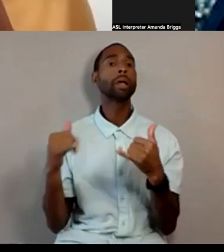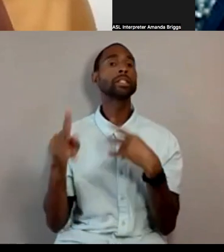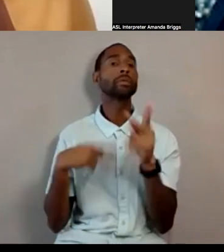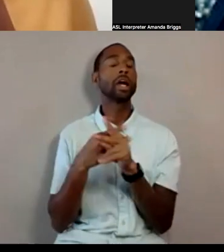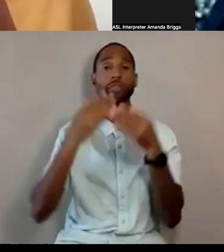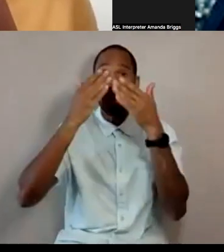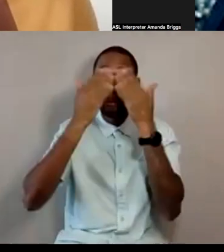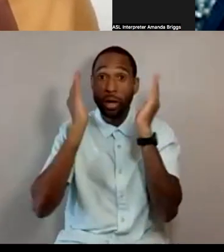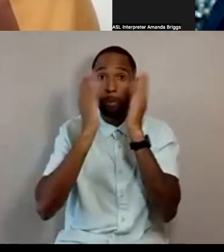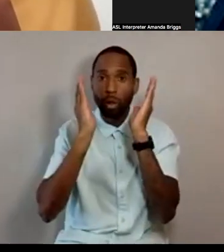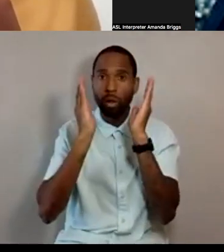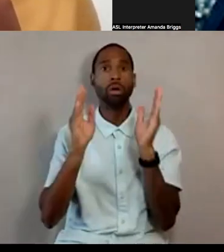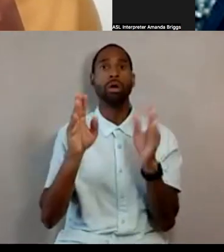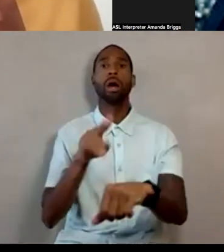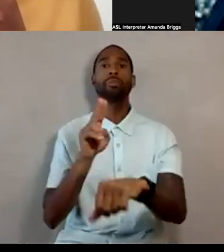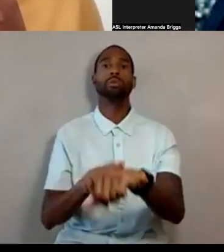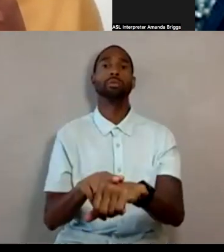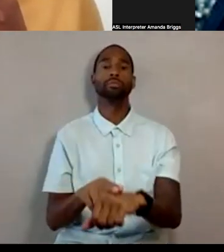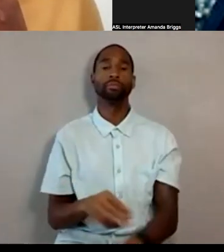peekaboo? Absolutely.